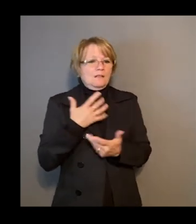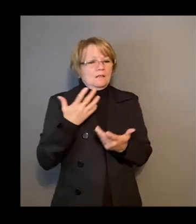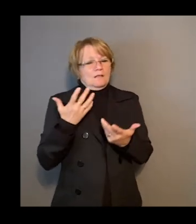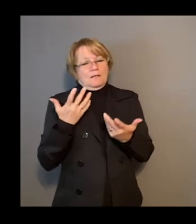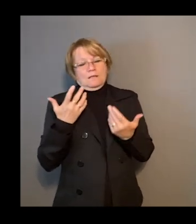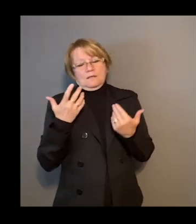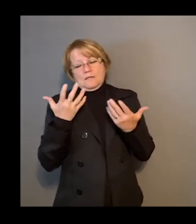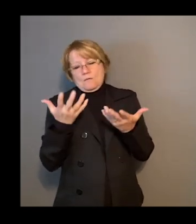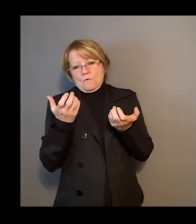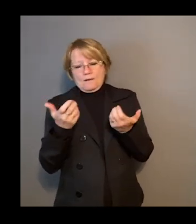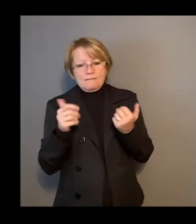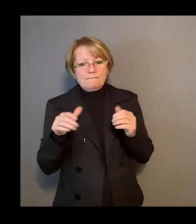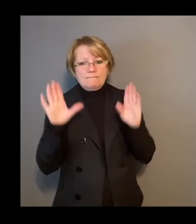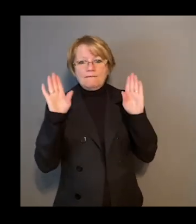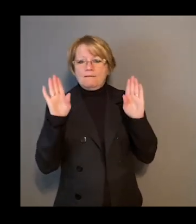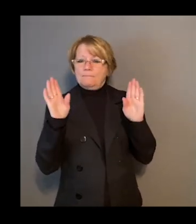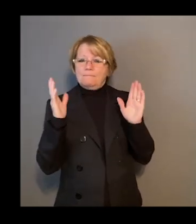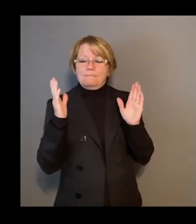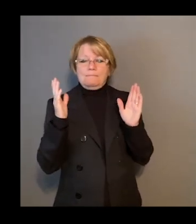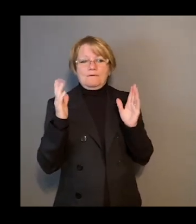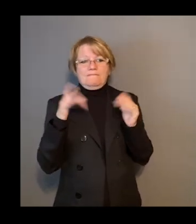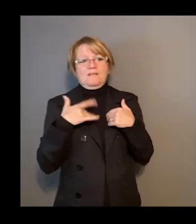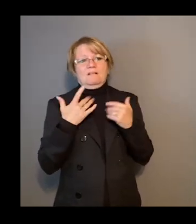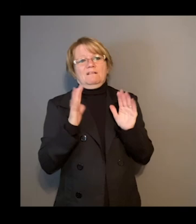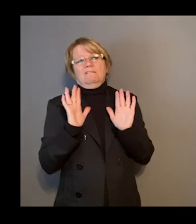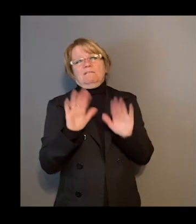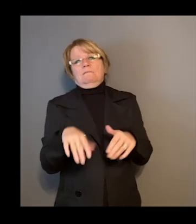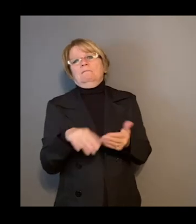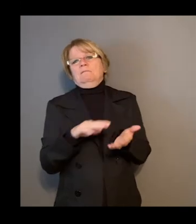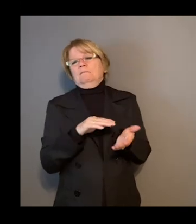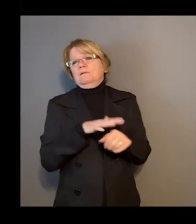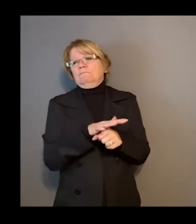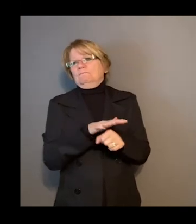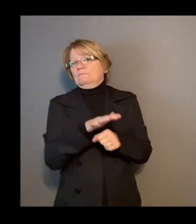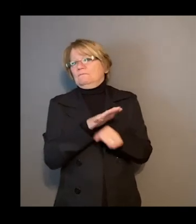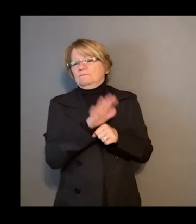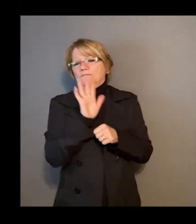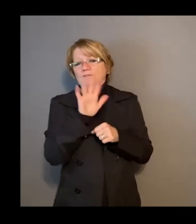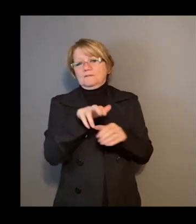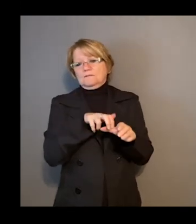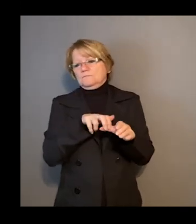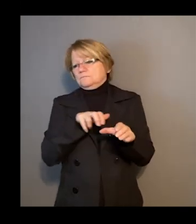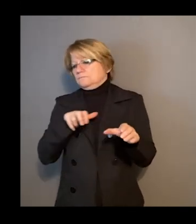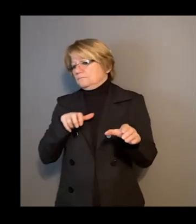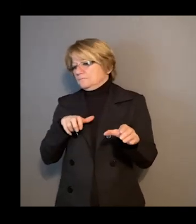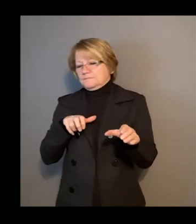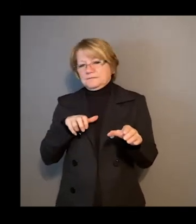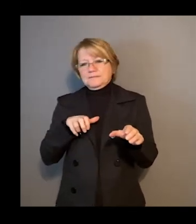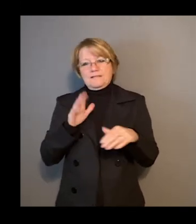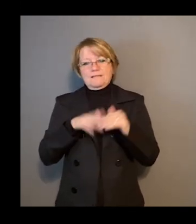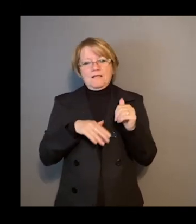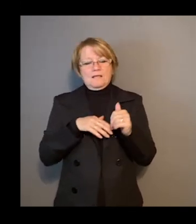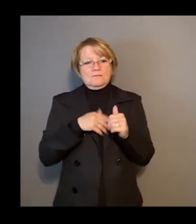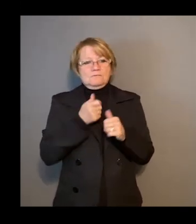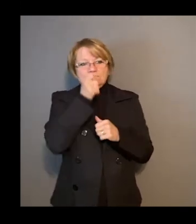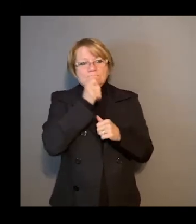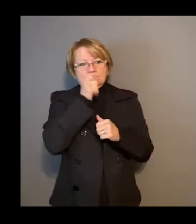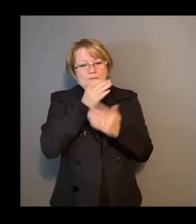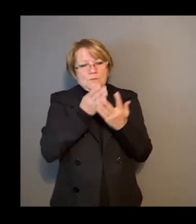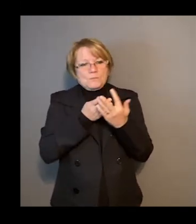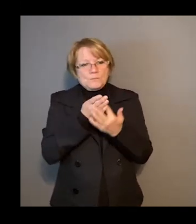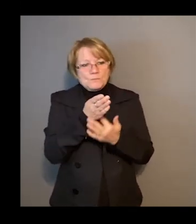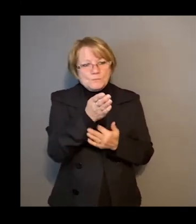you want to make that excuse for yourself and take the easy route out instead of fighting through the adversity and getting through it and growing. And I